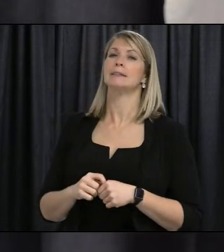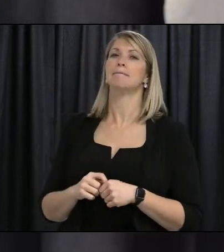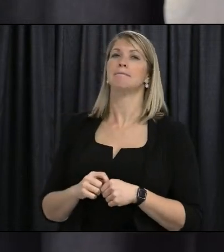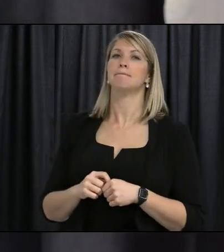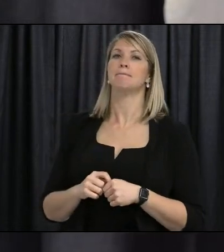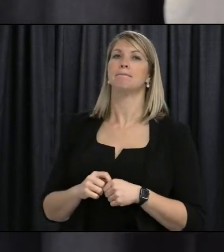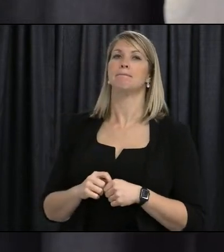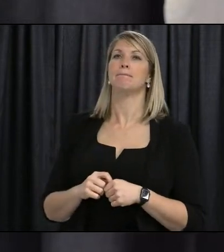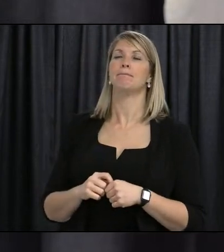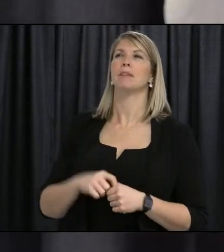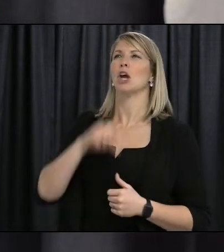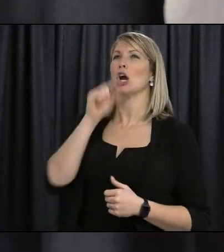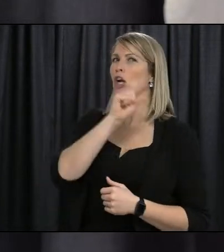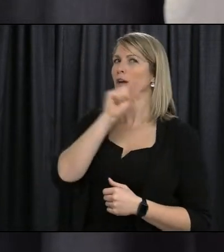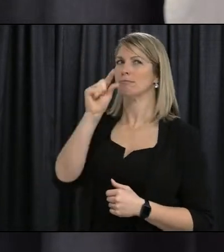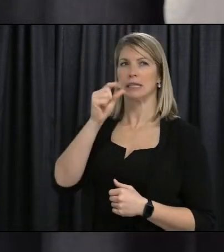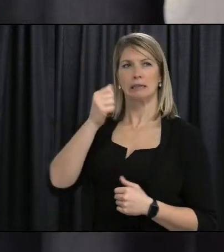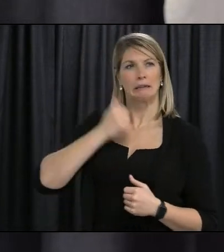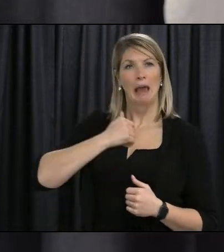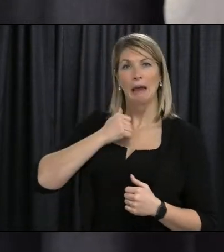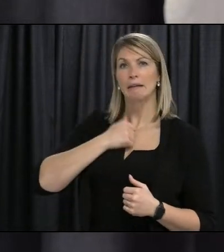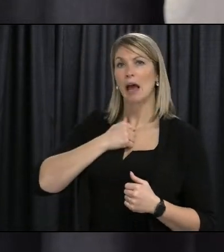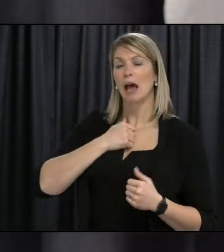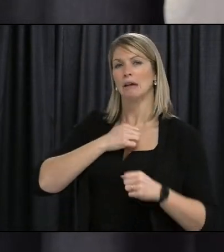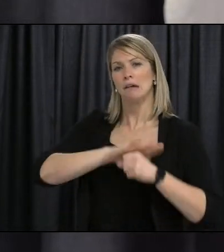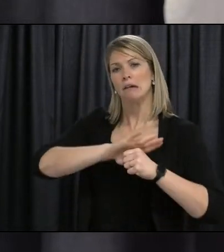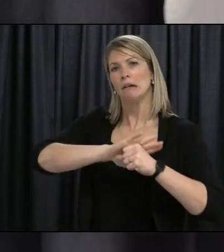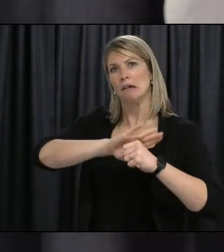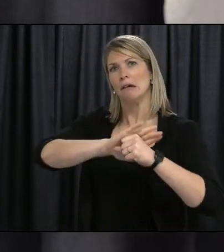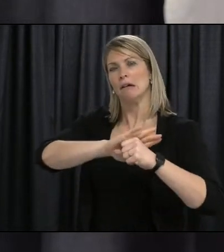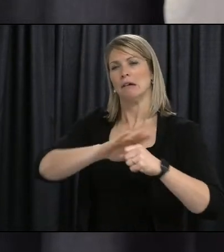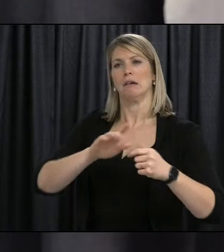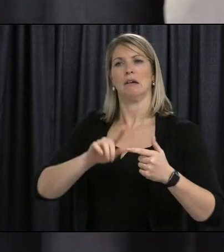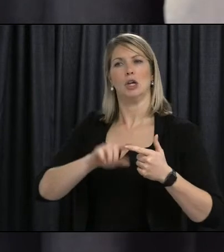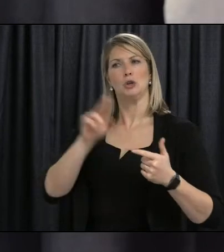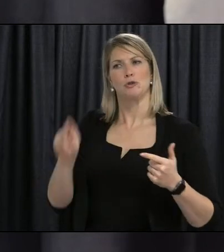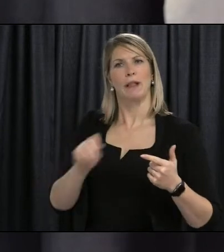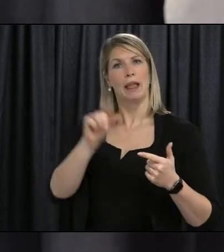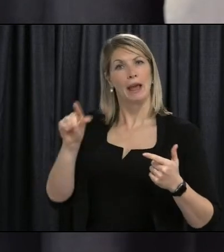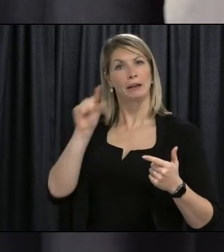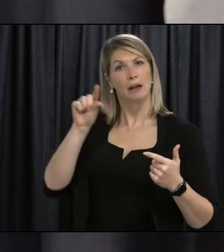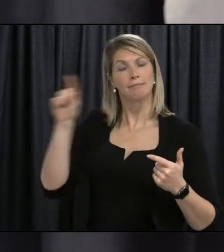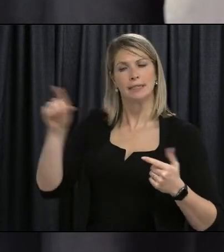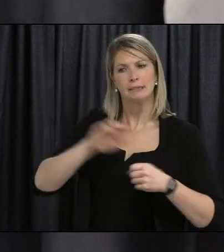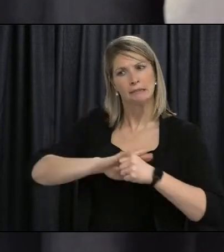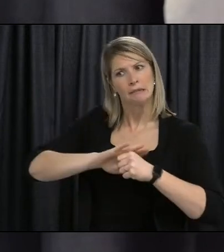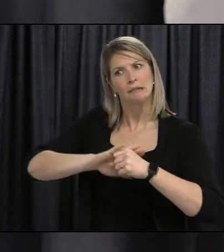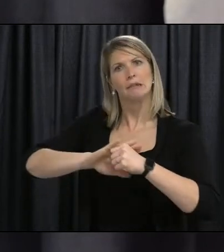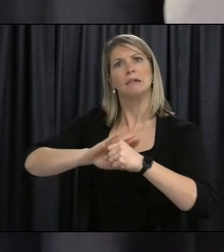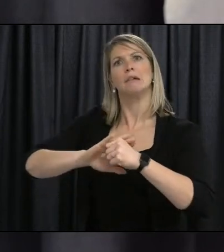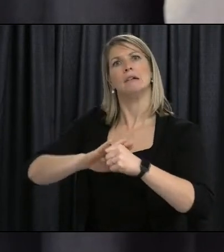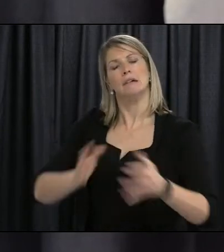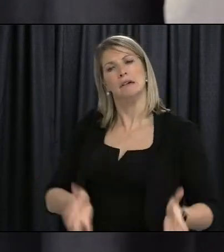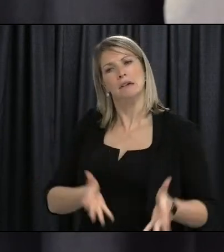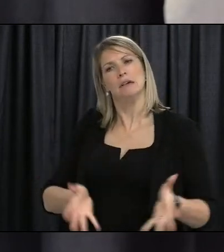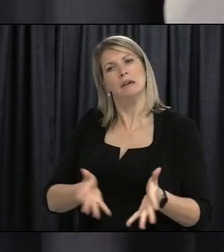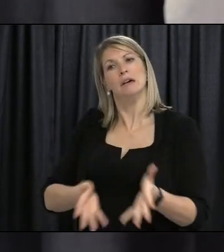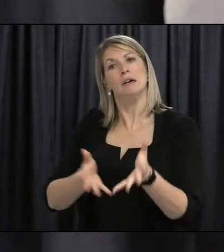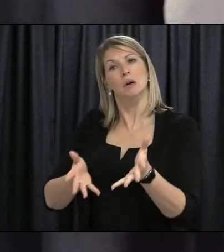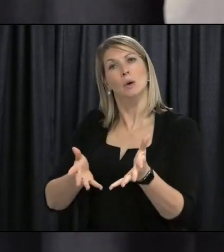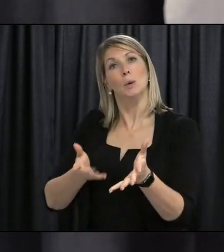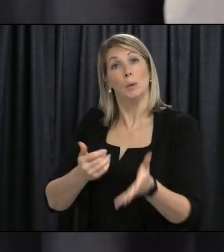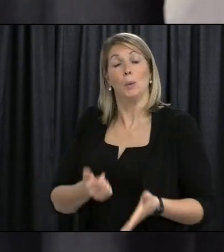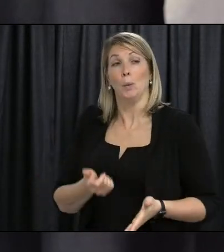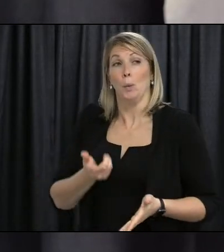government of Canada, certainly the government of this province, have encouraged the use of the app, and we can help promote that for